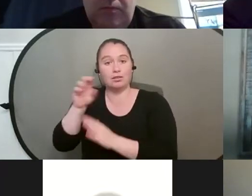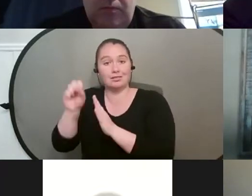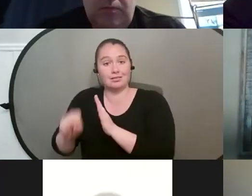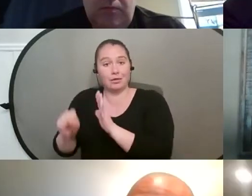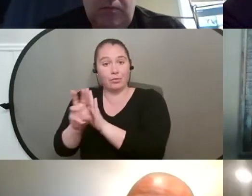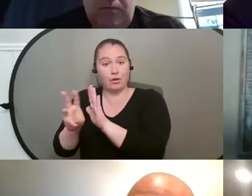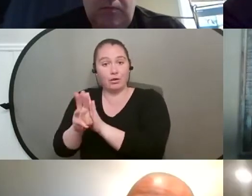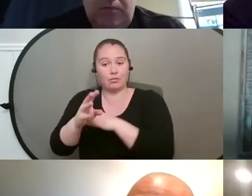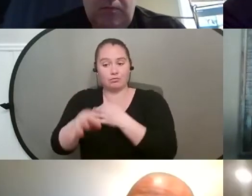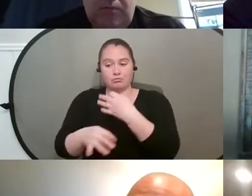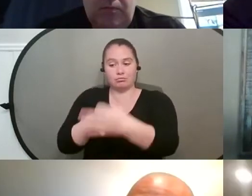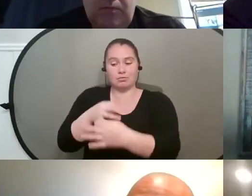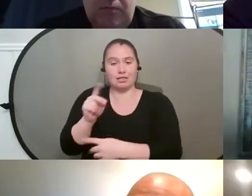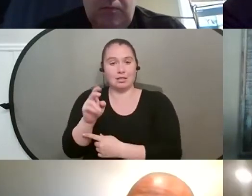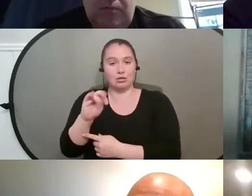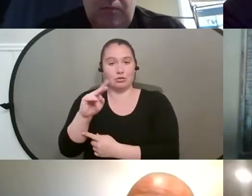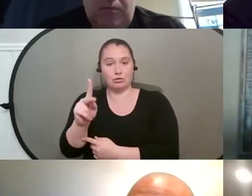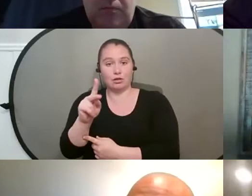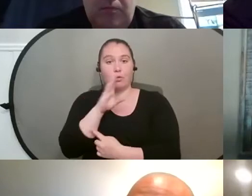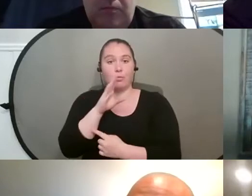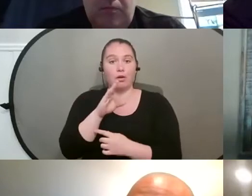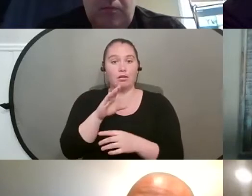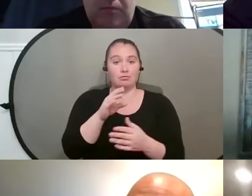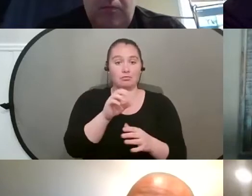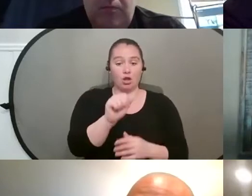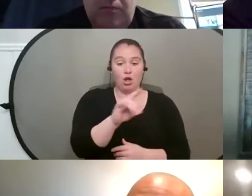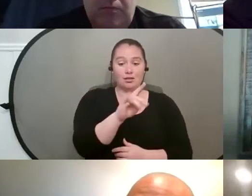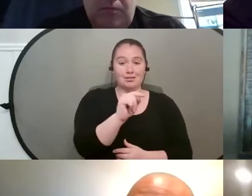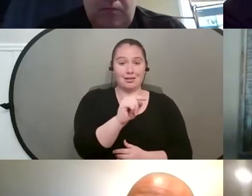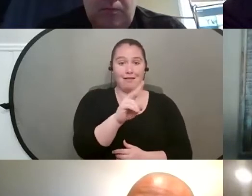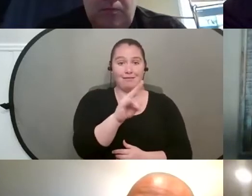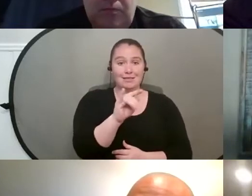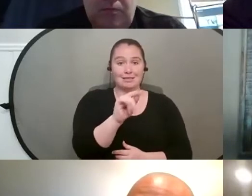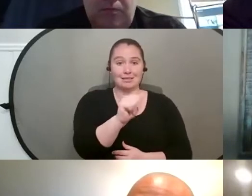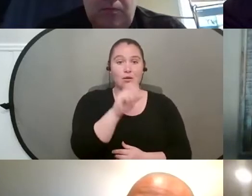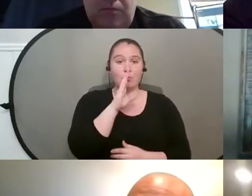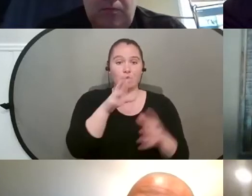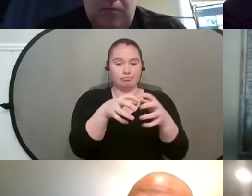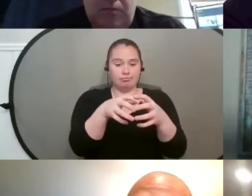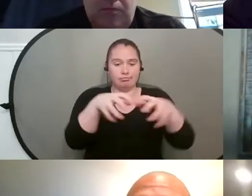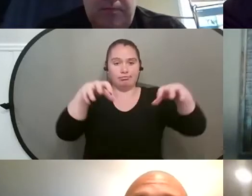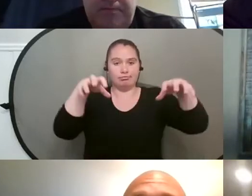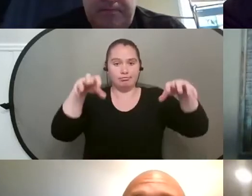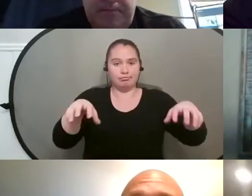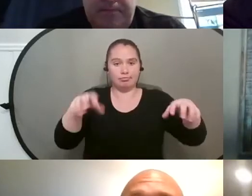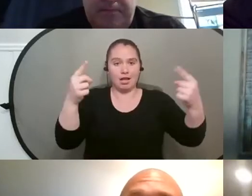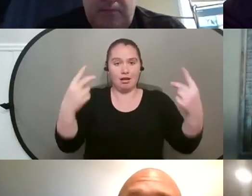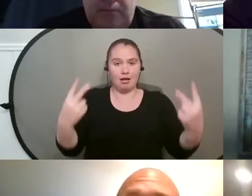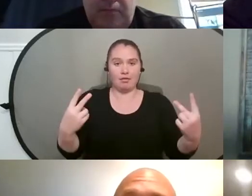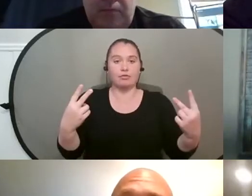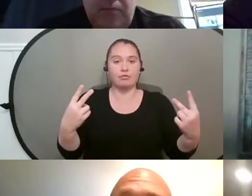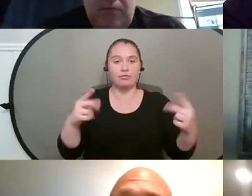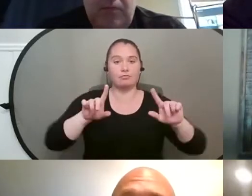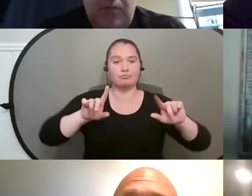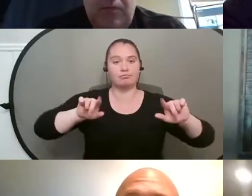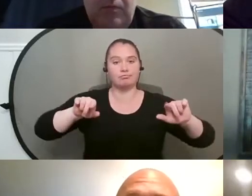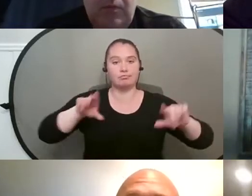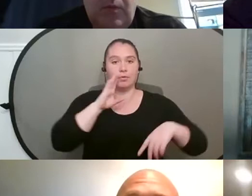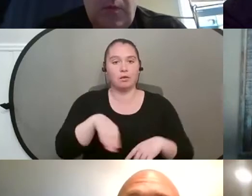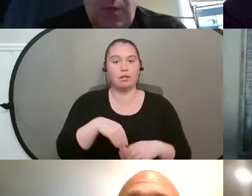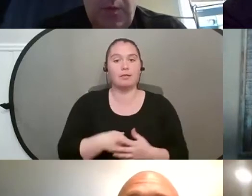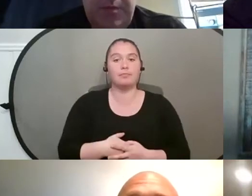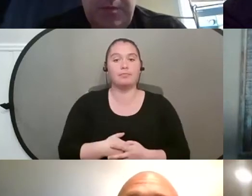of Kendrick, and distributing the students from Alta Vista to the two campuses. And then as the district identifies other